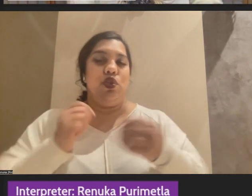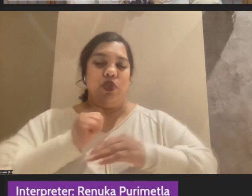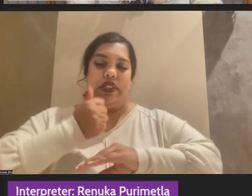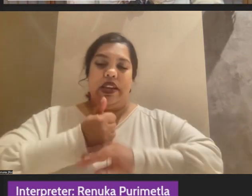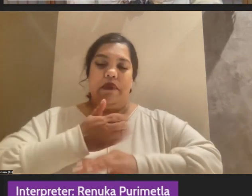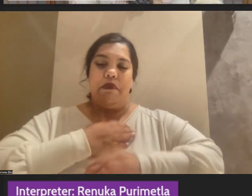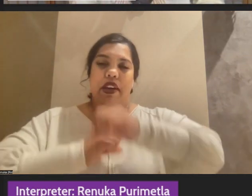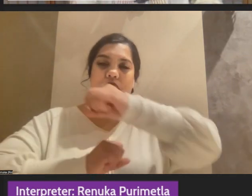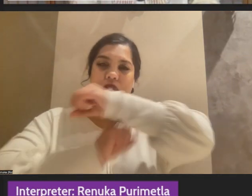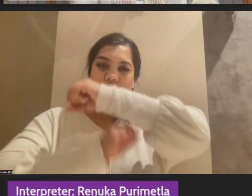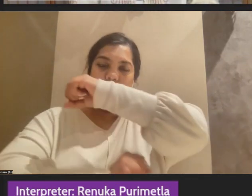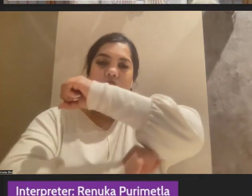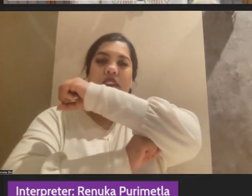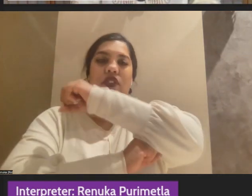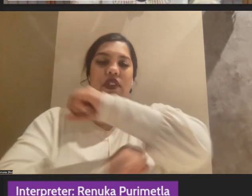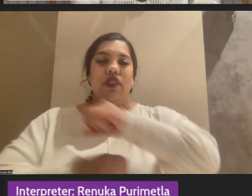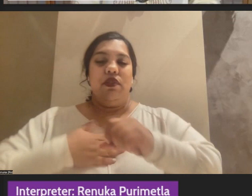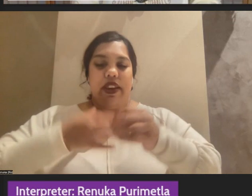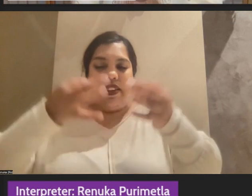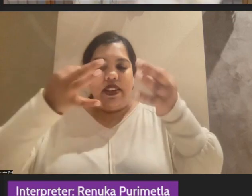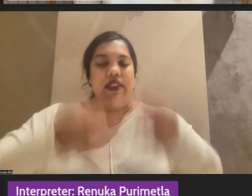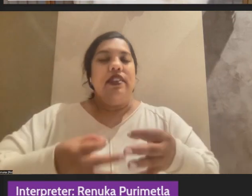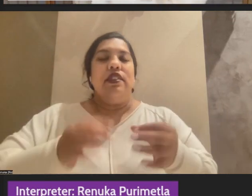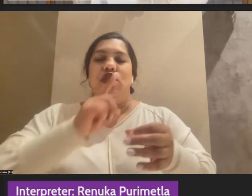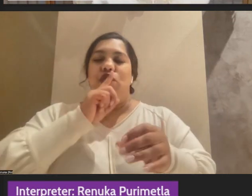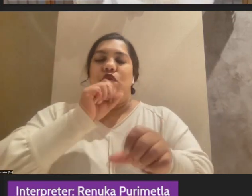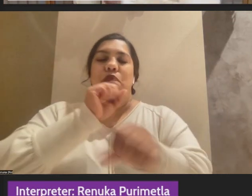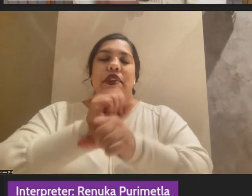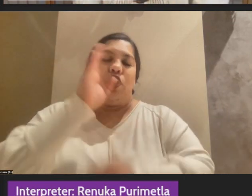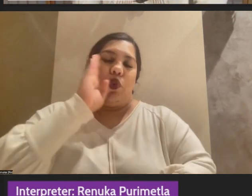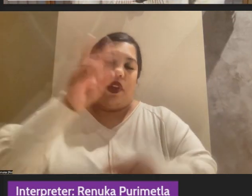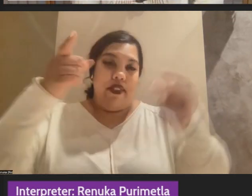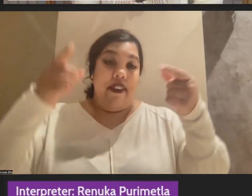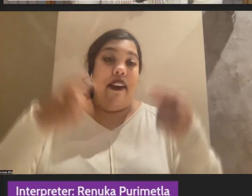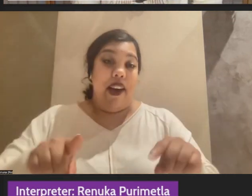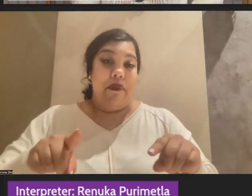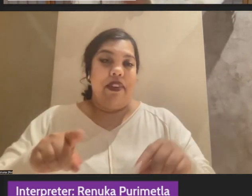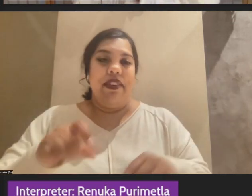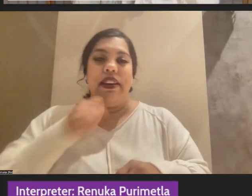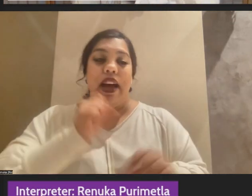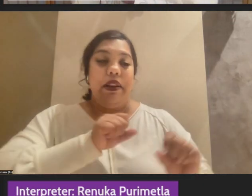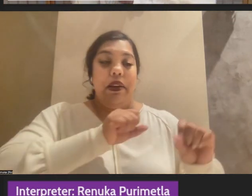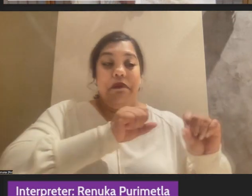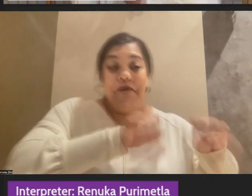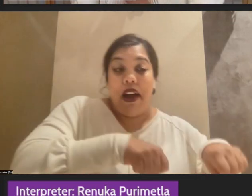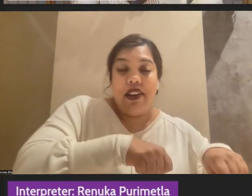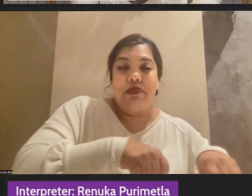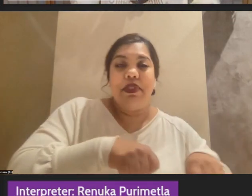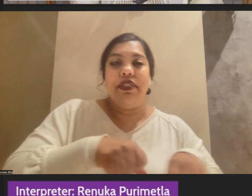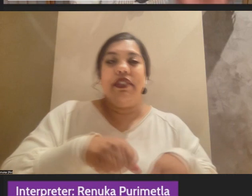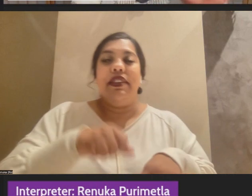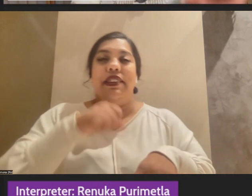declaration inevitable? Not simply possible, not even